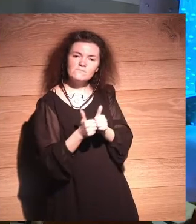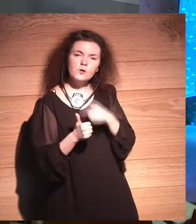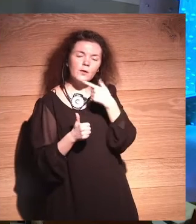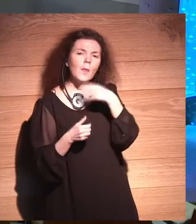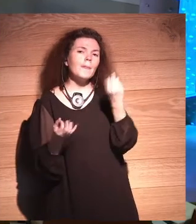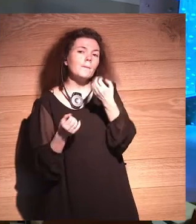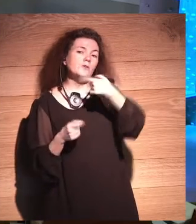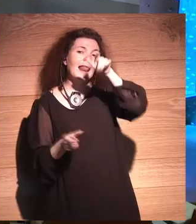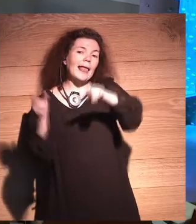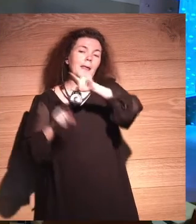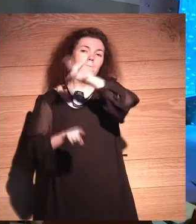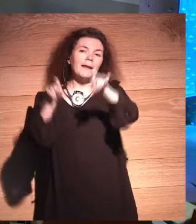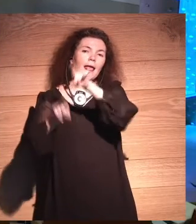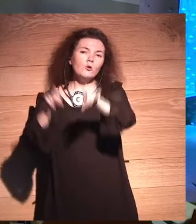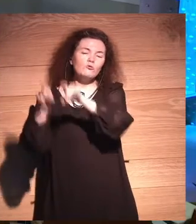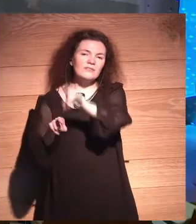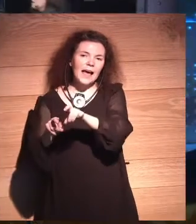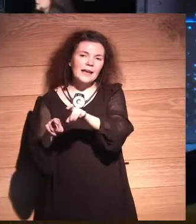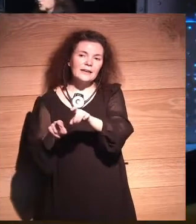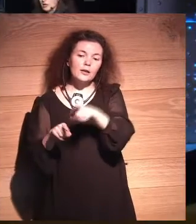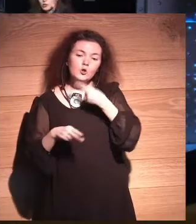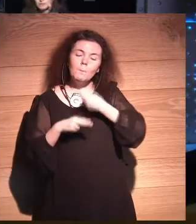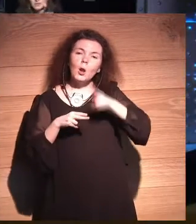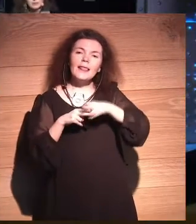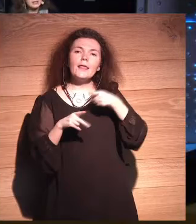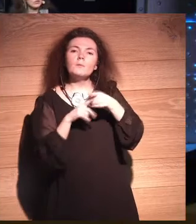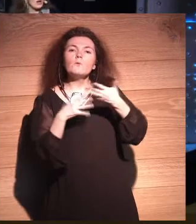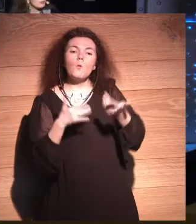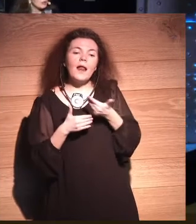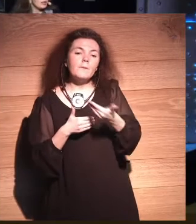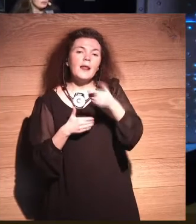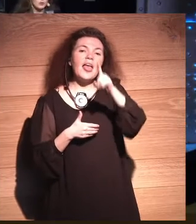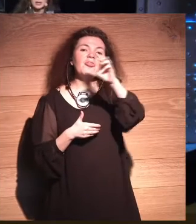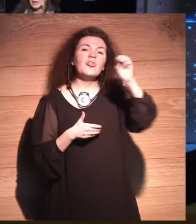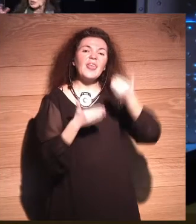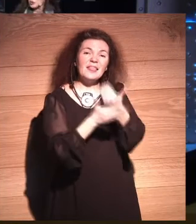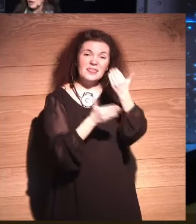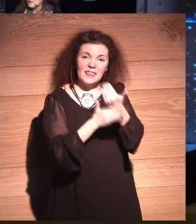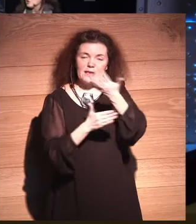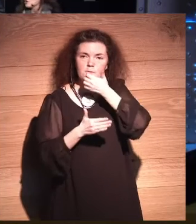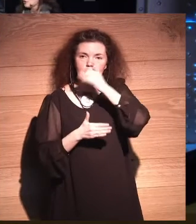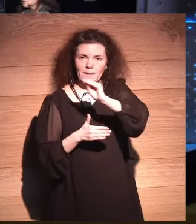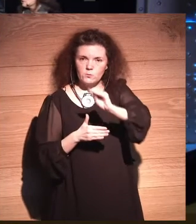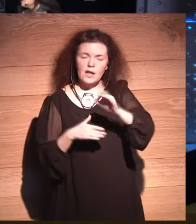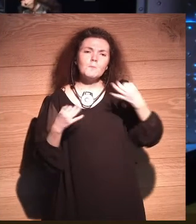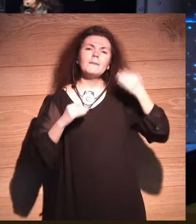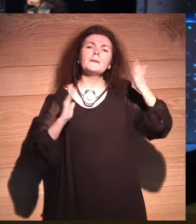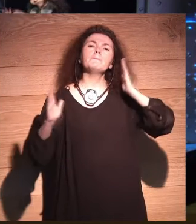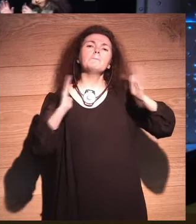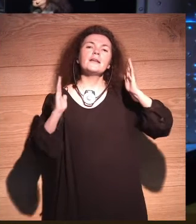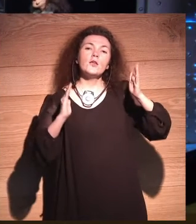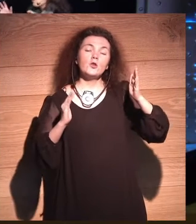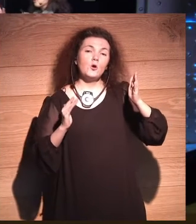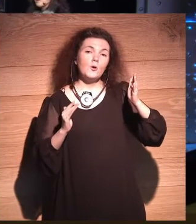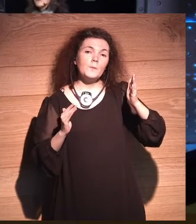should be our policy for the first 100 days of the administration. Typically, you have a period between the election and the inauguration in